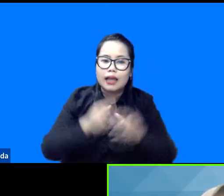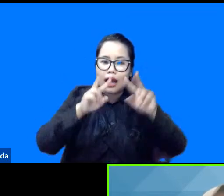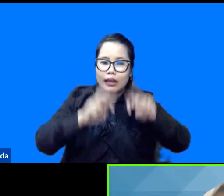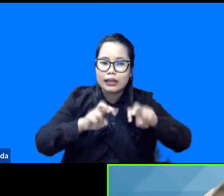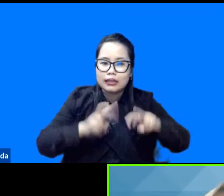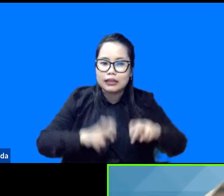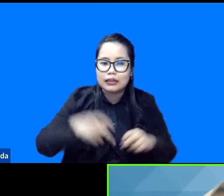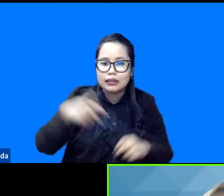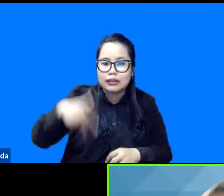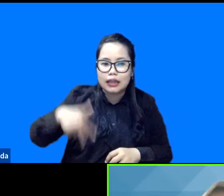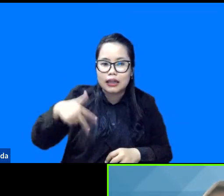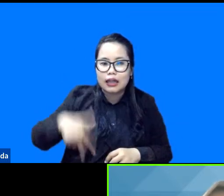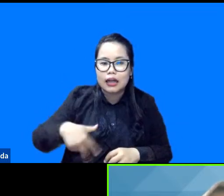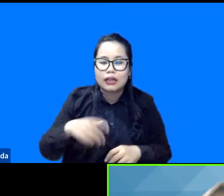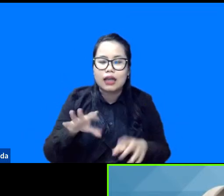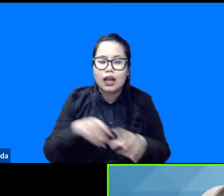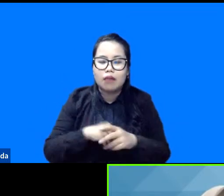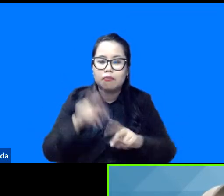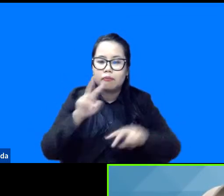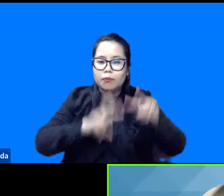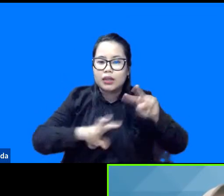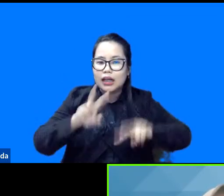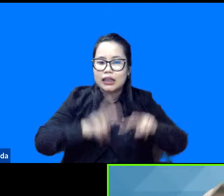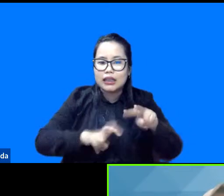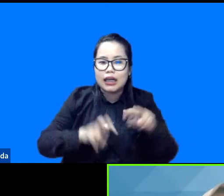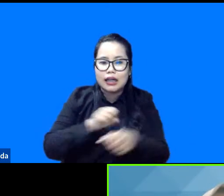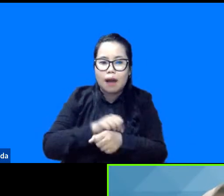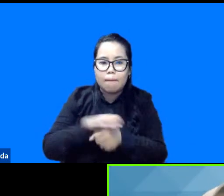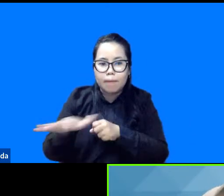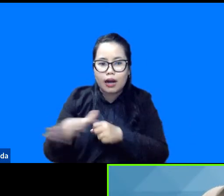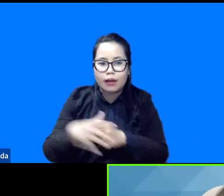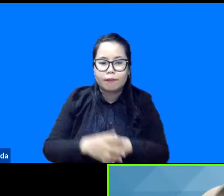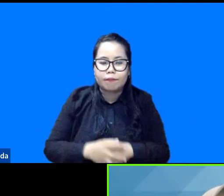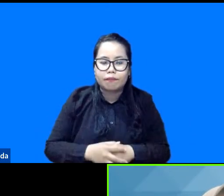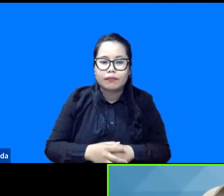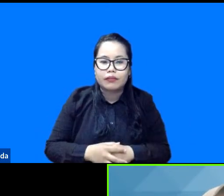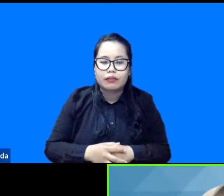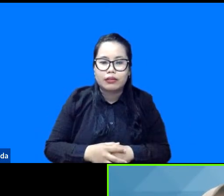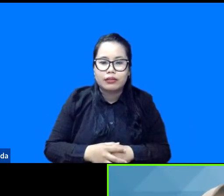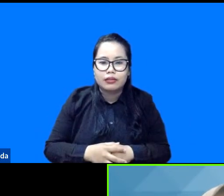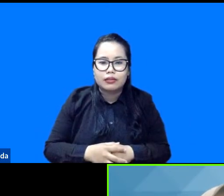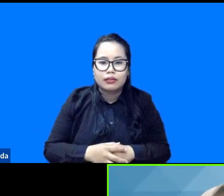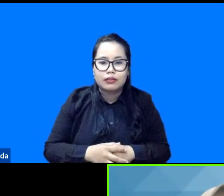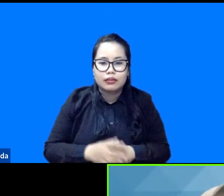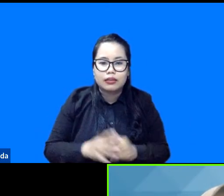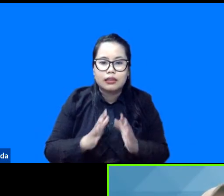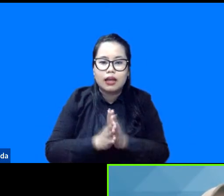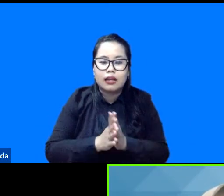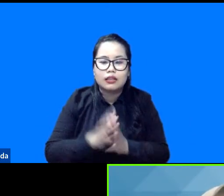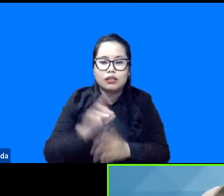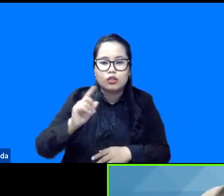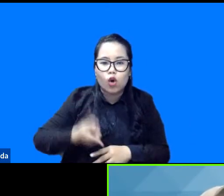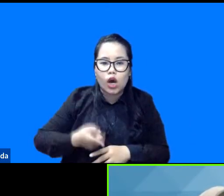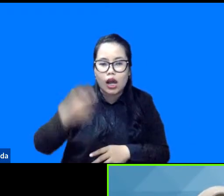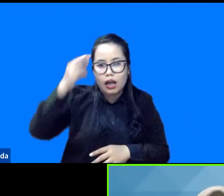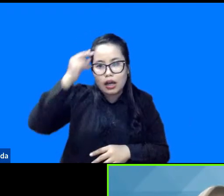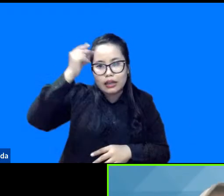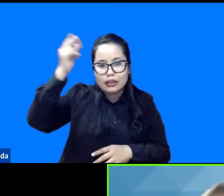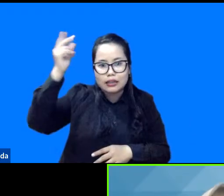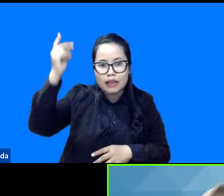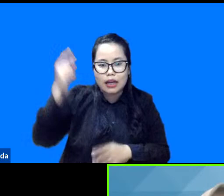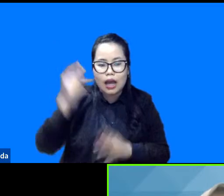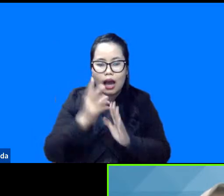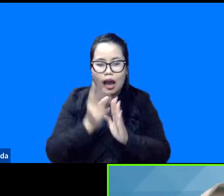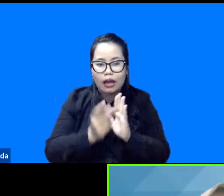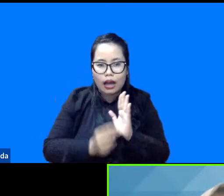is important, as well as the gender budgeting as well, because they see that these tools is